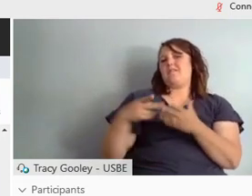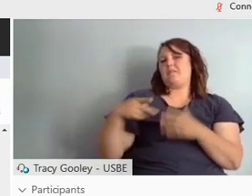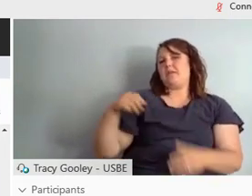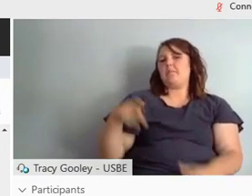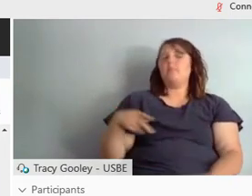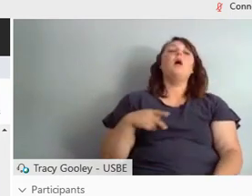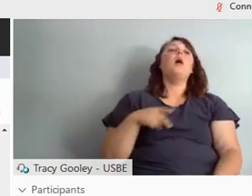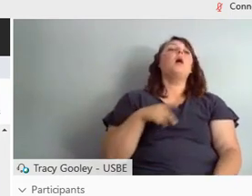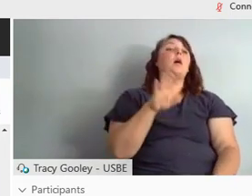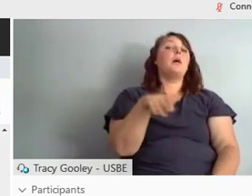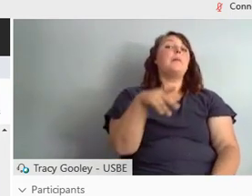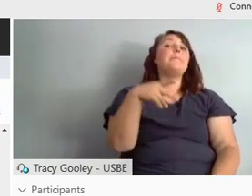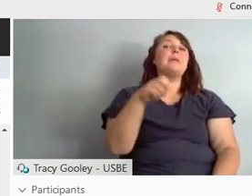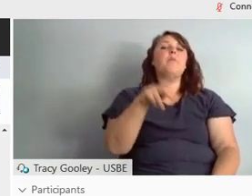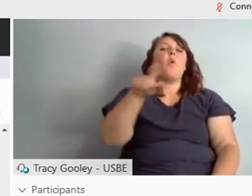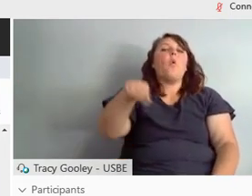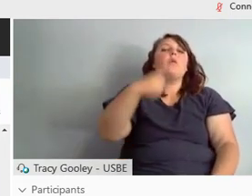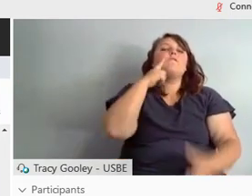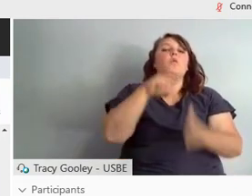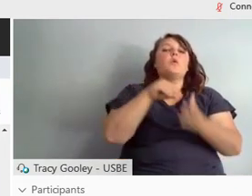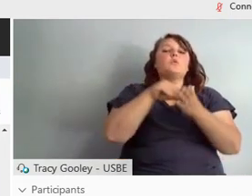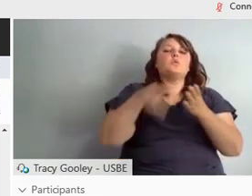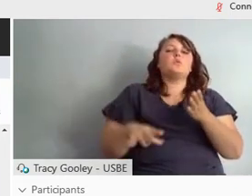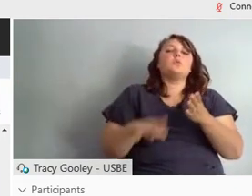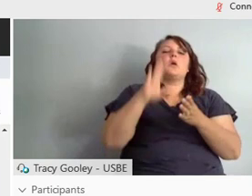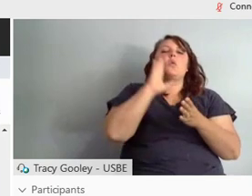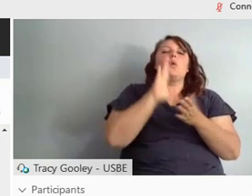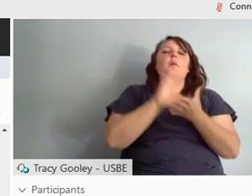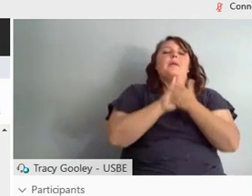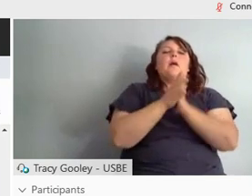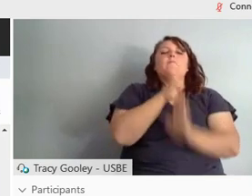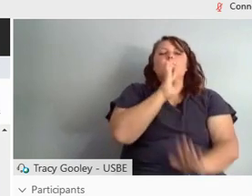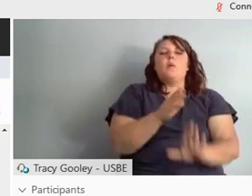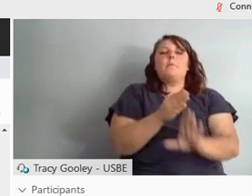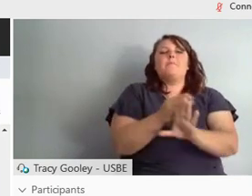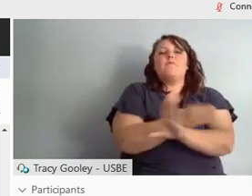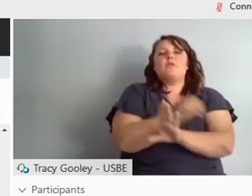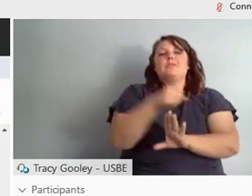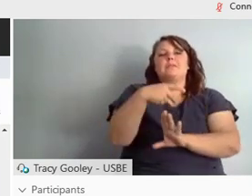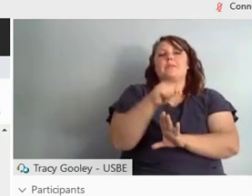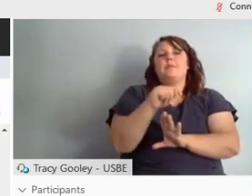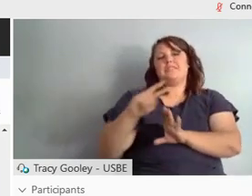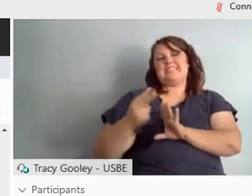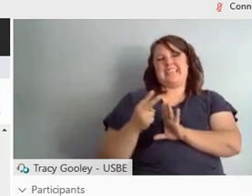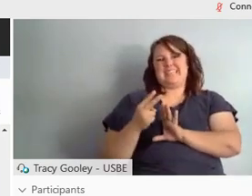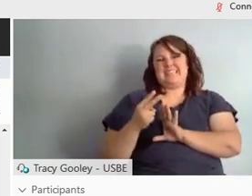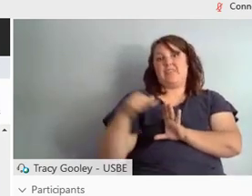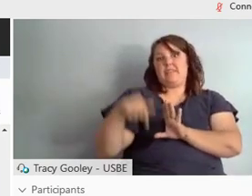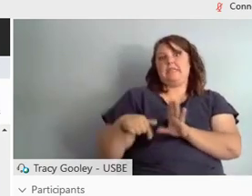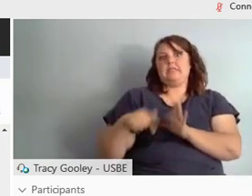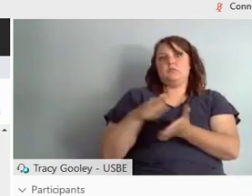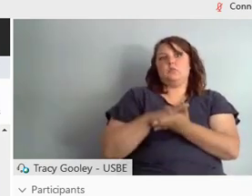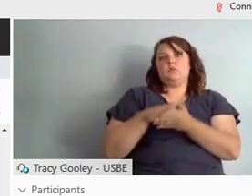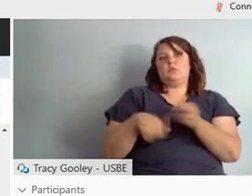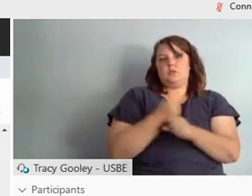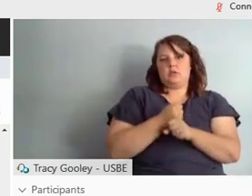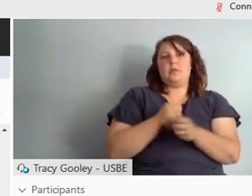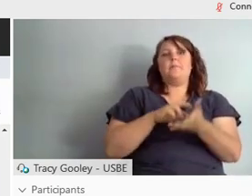only administered to students who turn 4 before September 2nd of this school year. So it would be